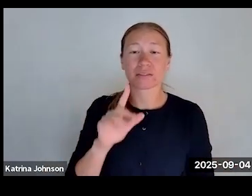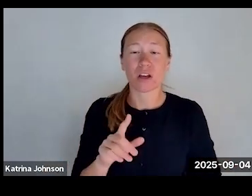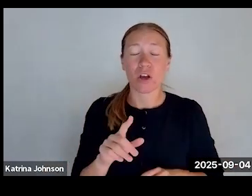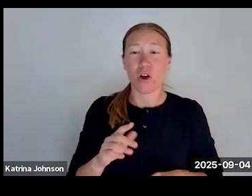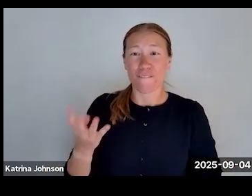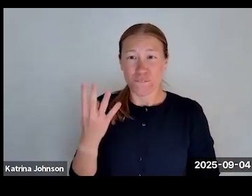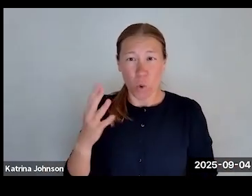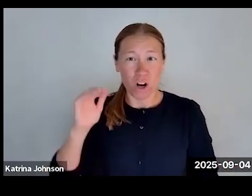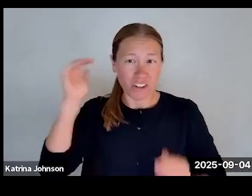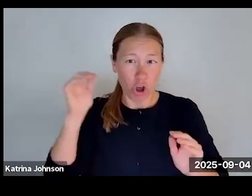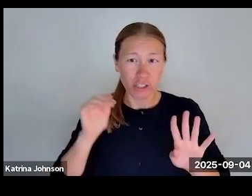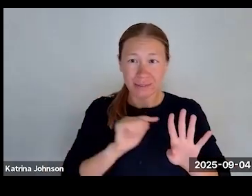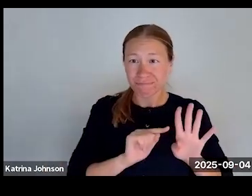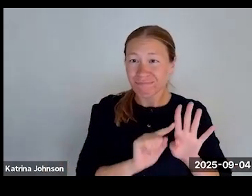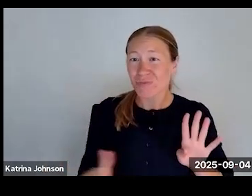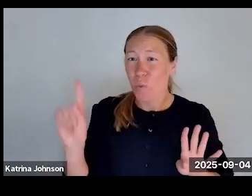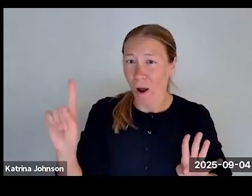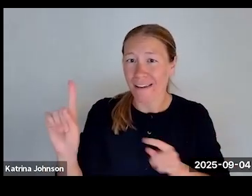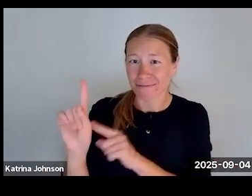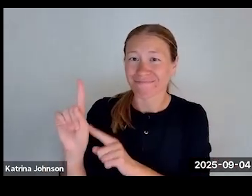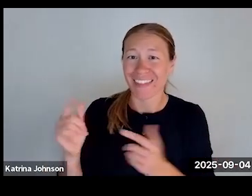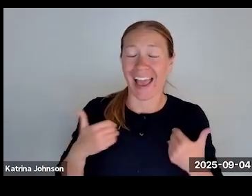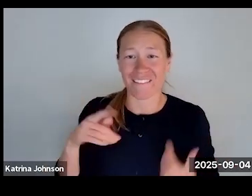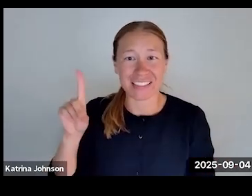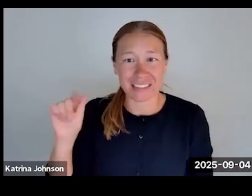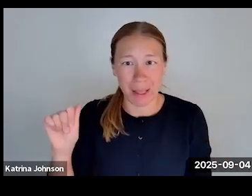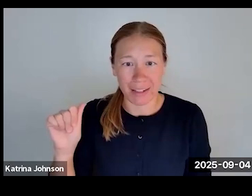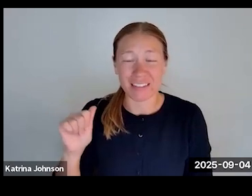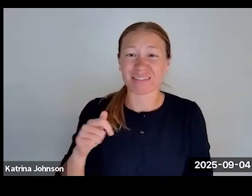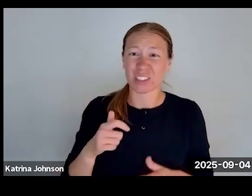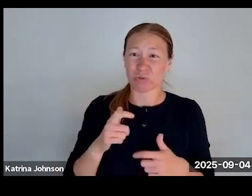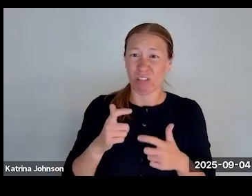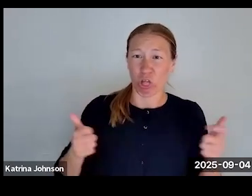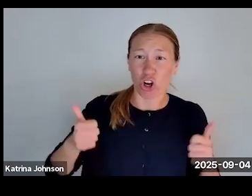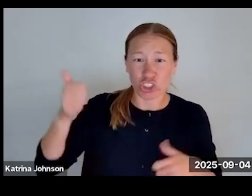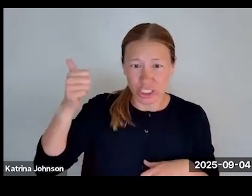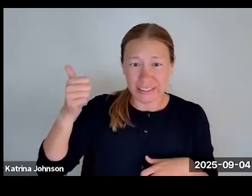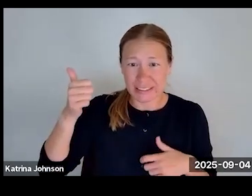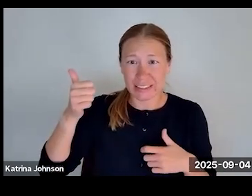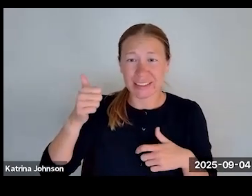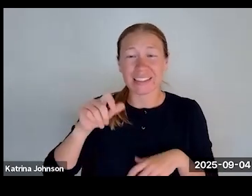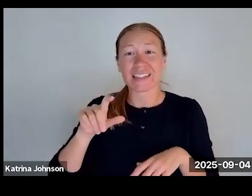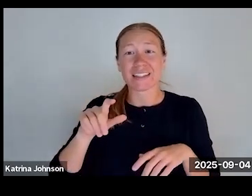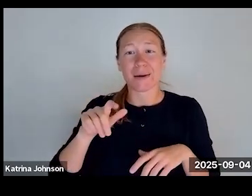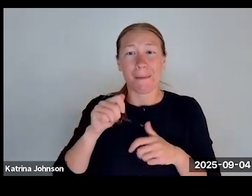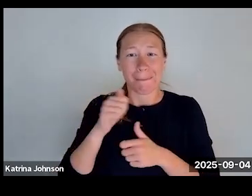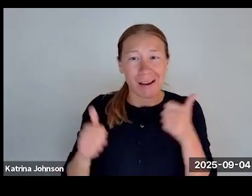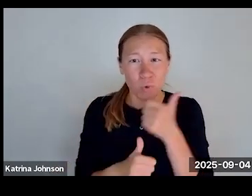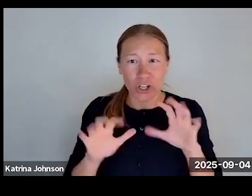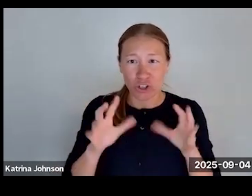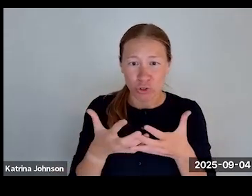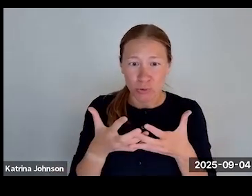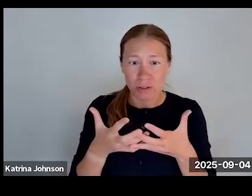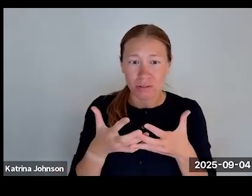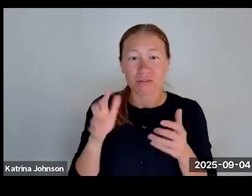with a disability. Disability is also the largest minority group in the US, and it's one of the only groups